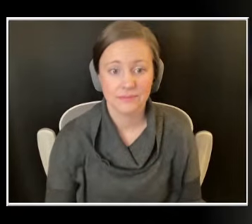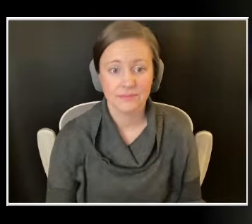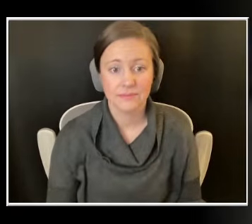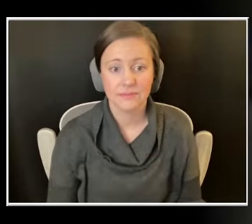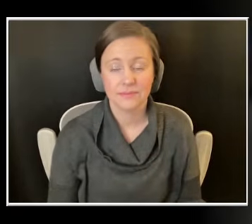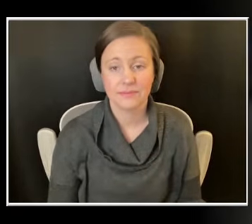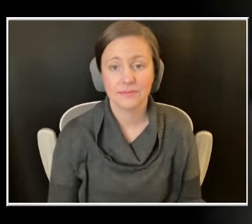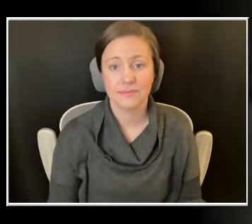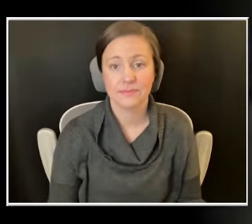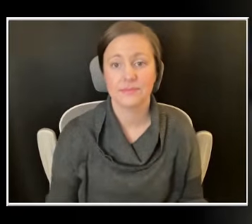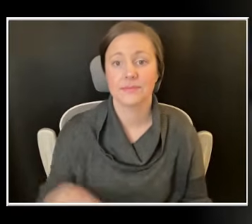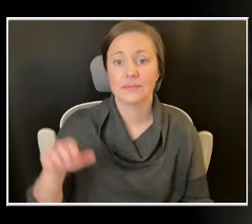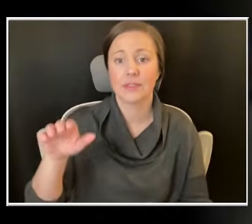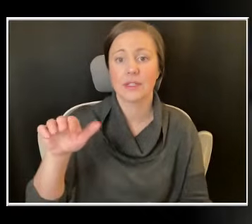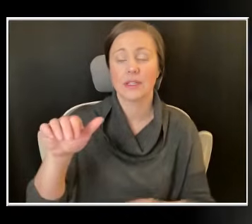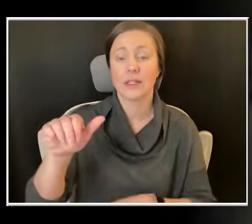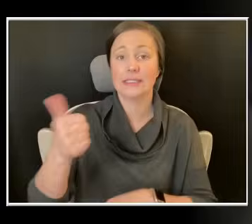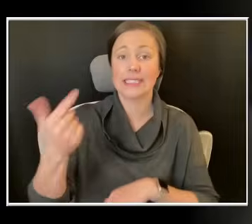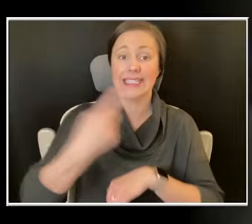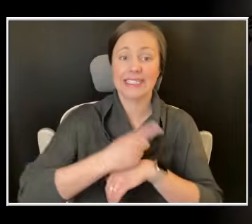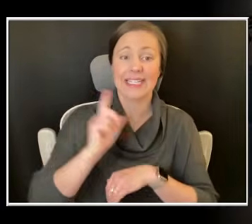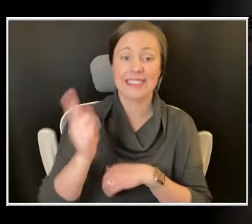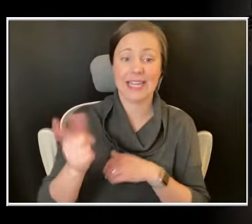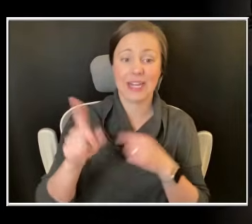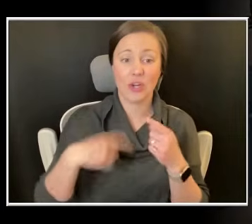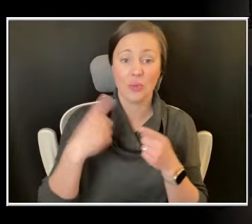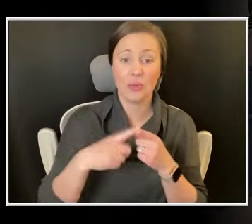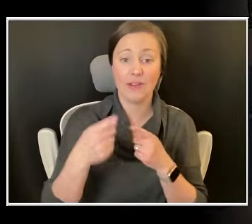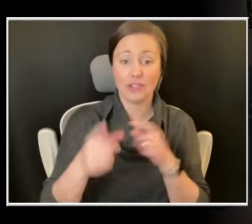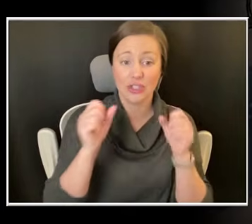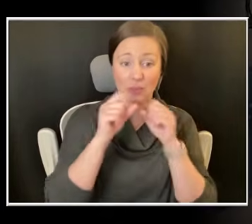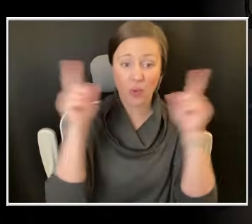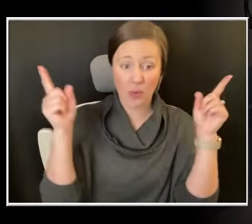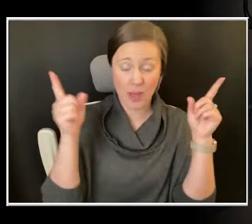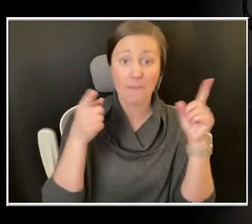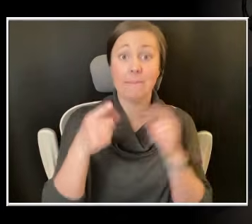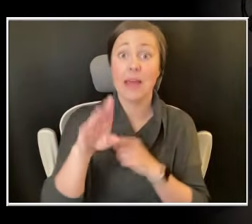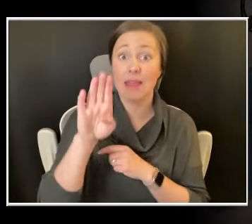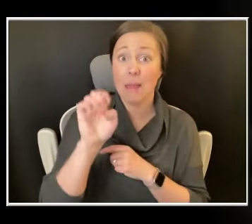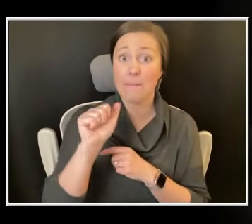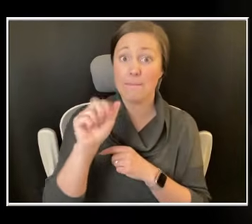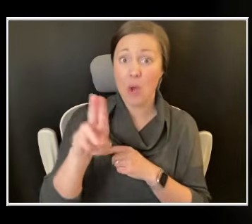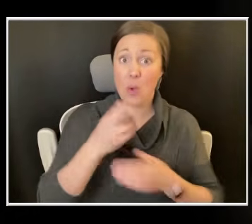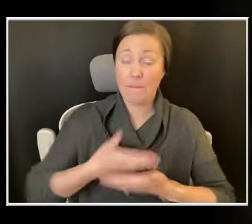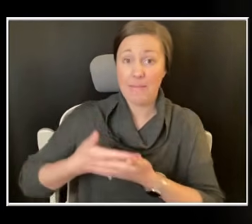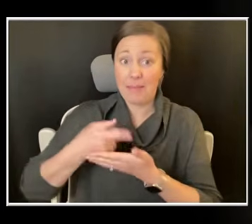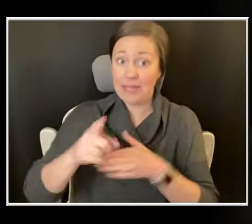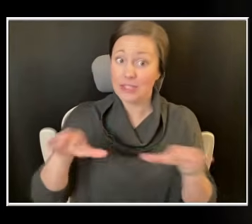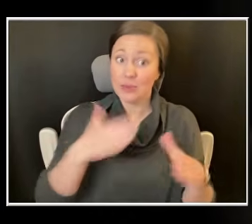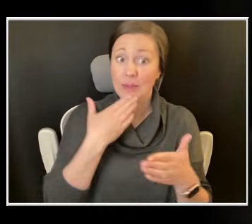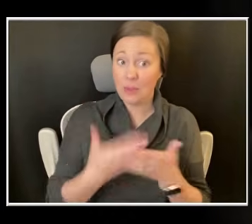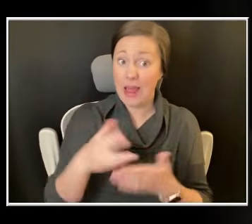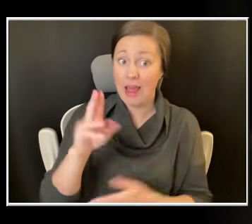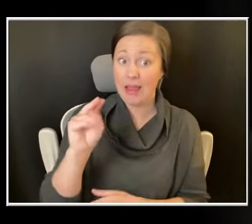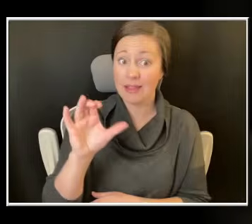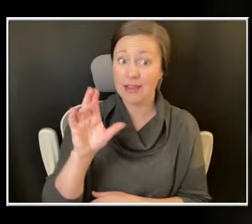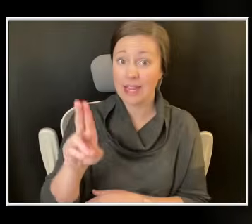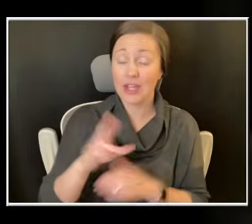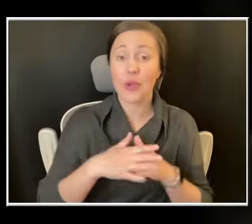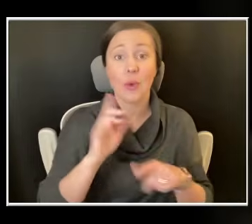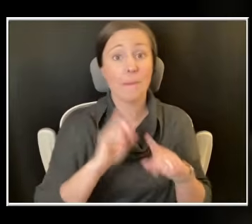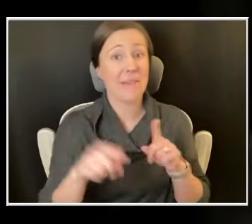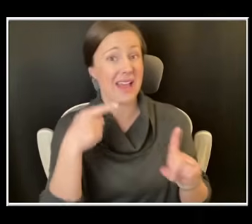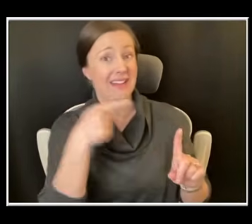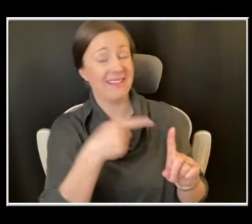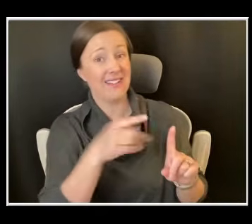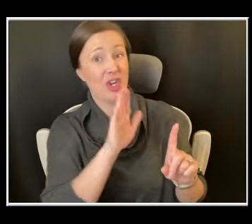10 days later, when Brie awoke to the news that Beau was doing well in the NICU. Brie's prognosis, however,